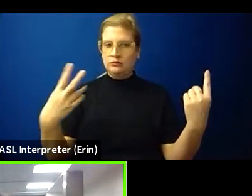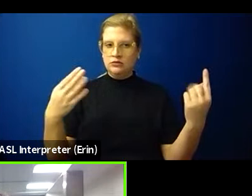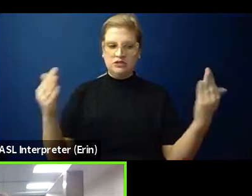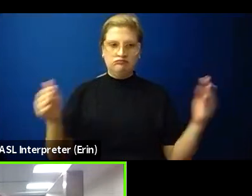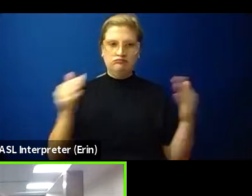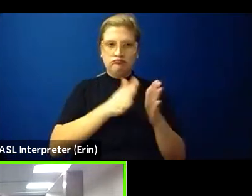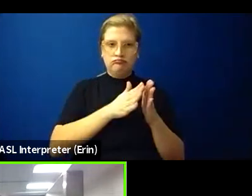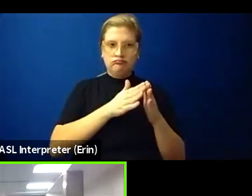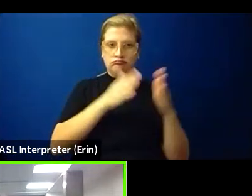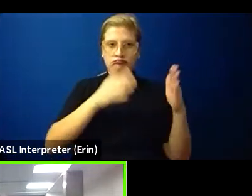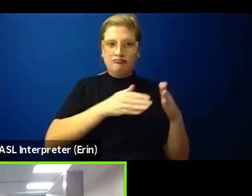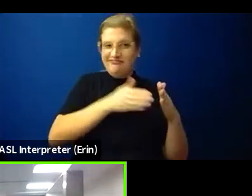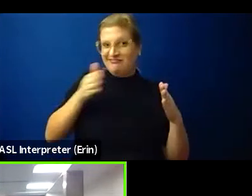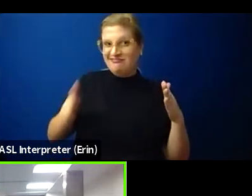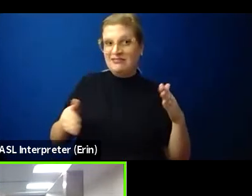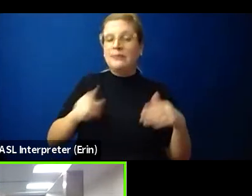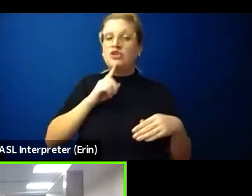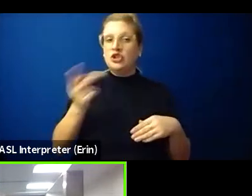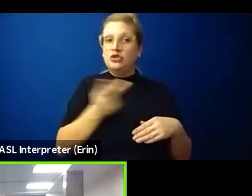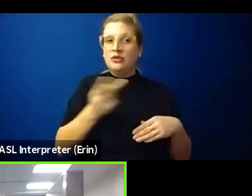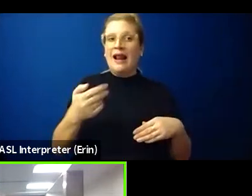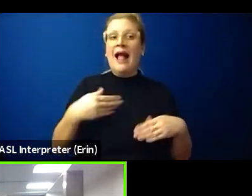they'll have a path between them.